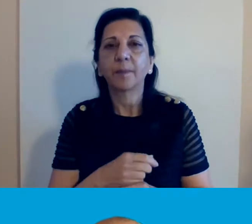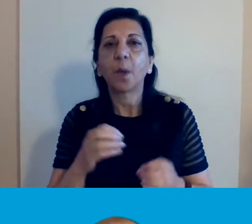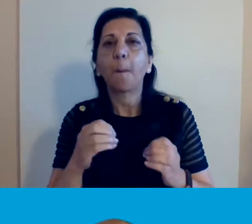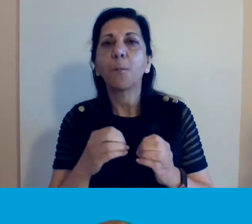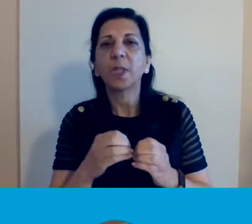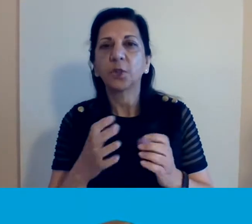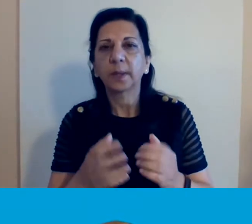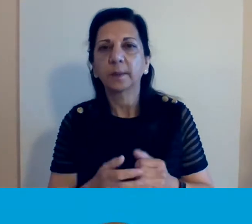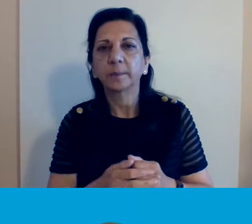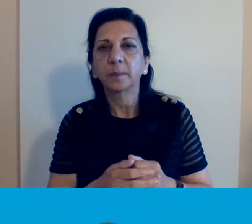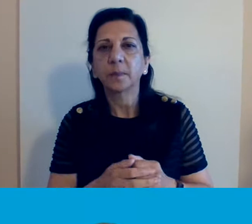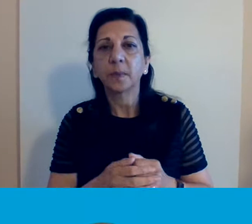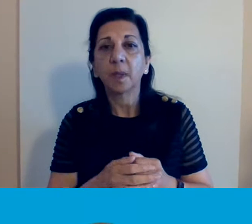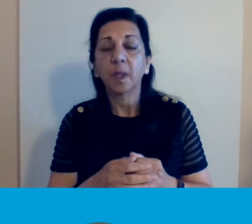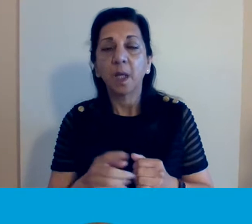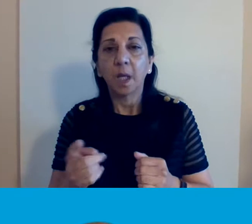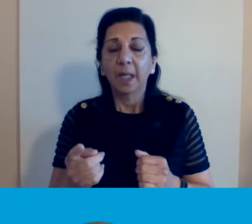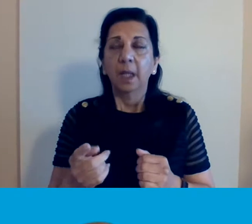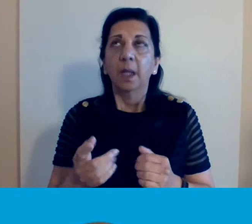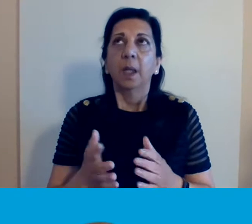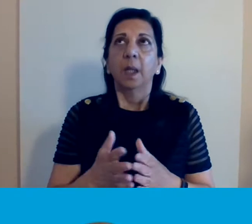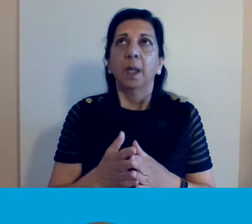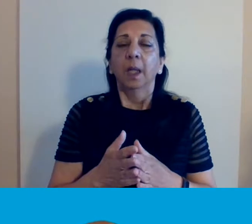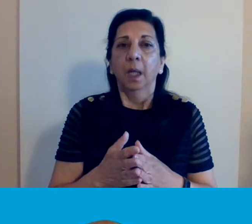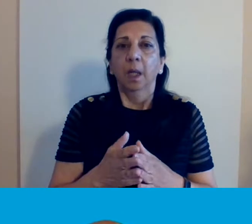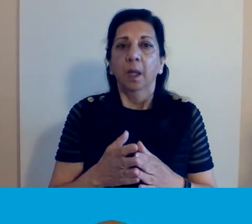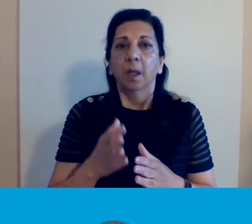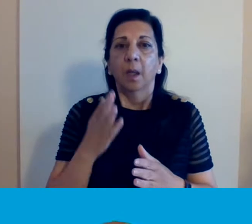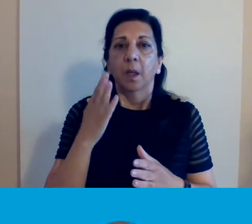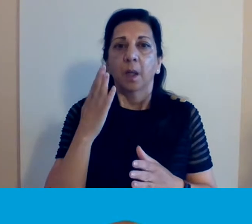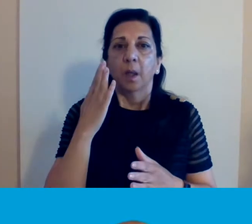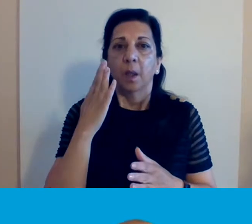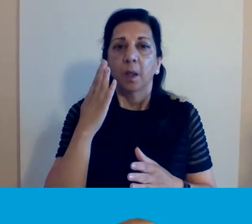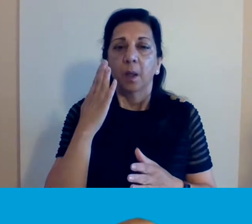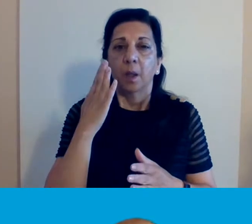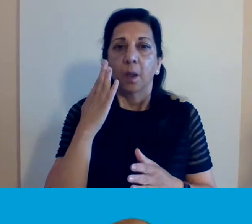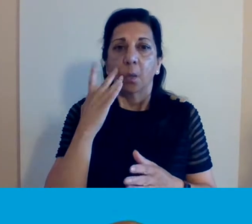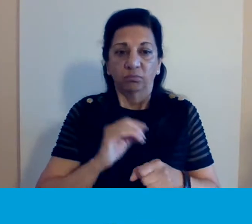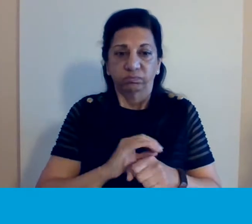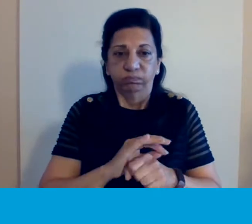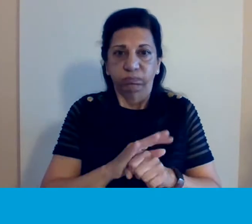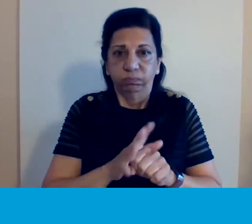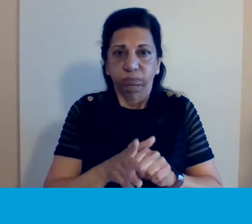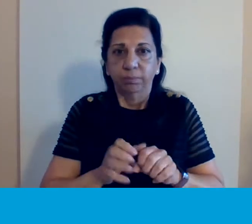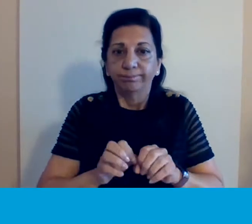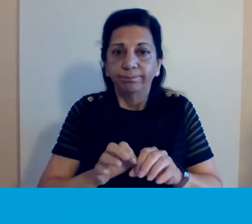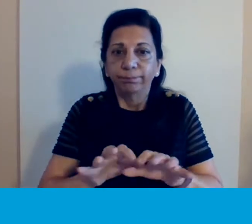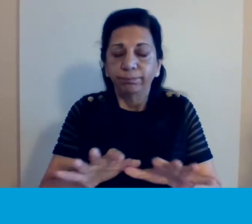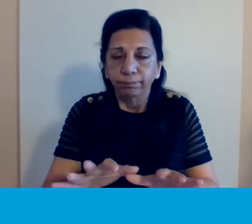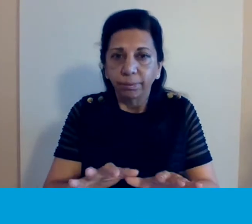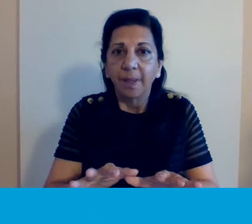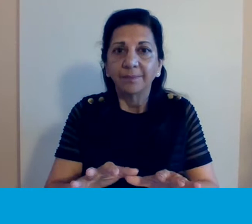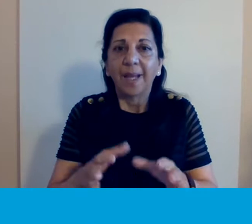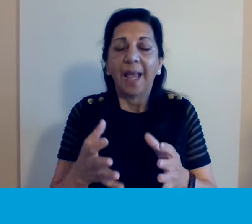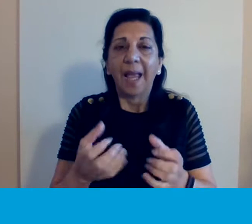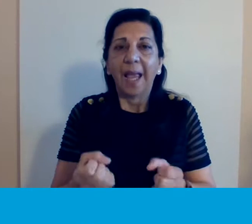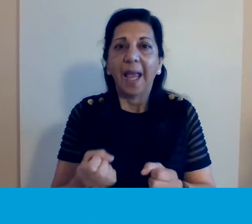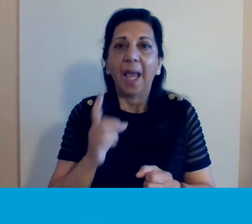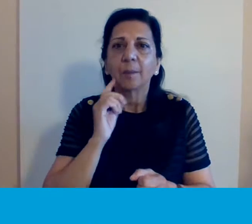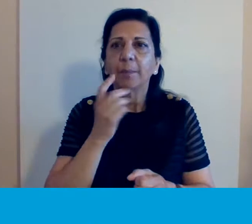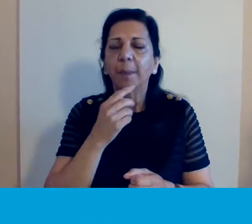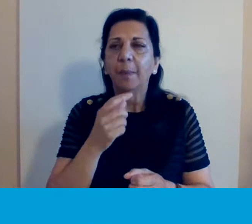had issues around at the beginning around people not actually wanting to come to GP practices and obviously having